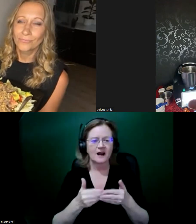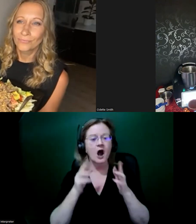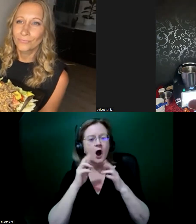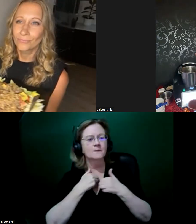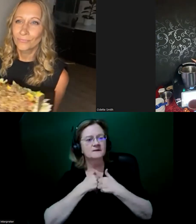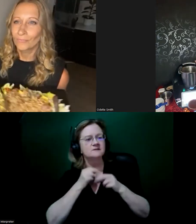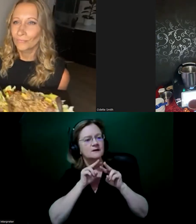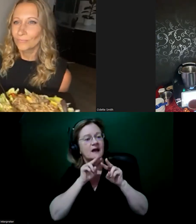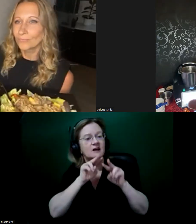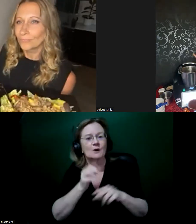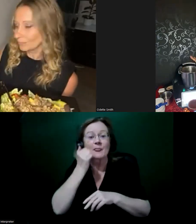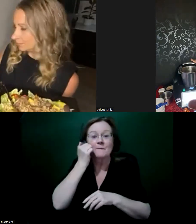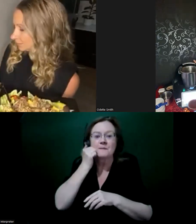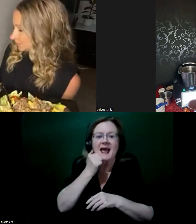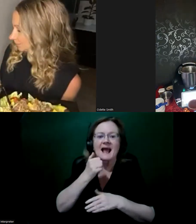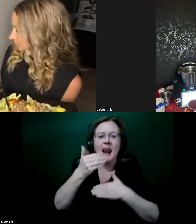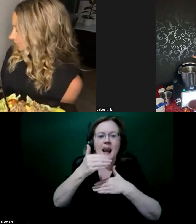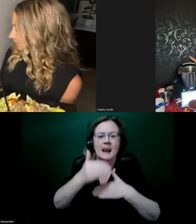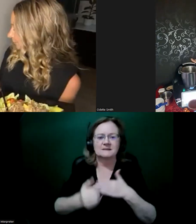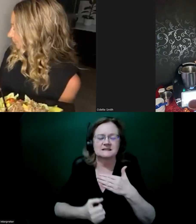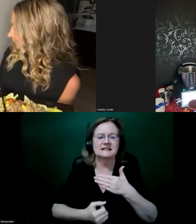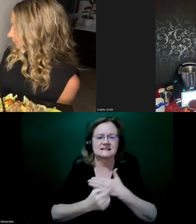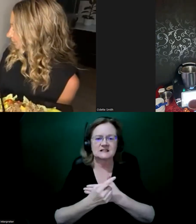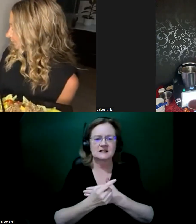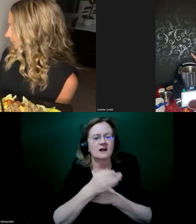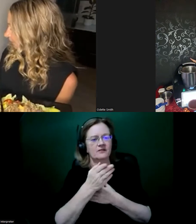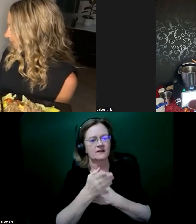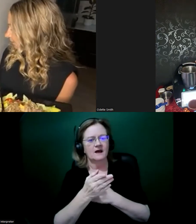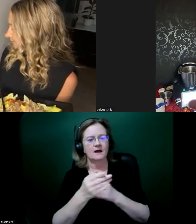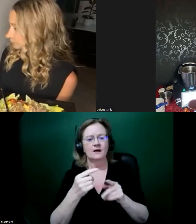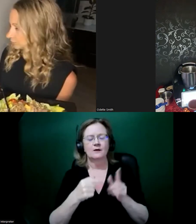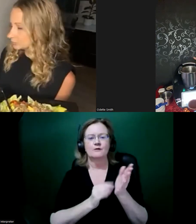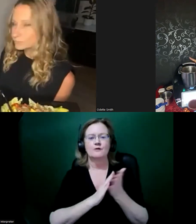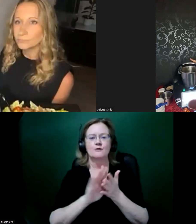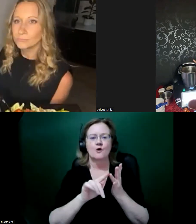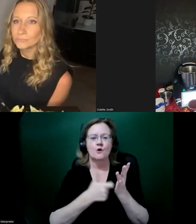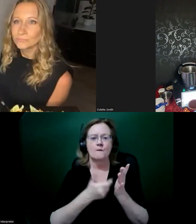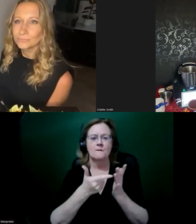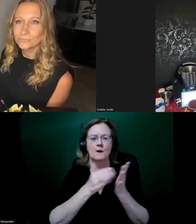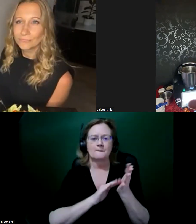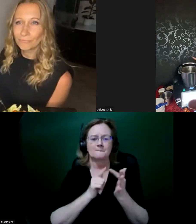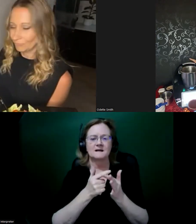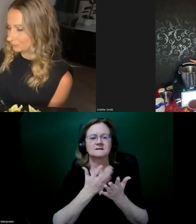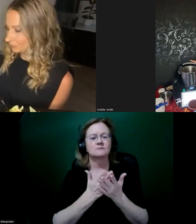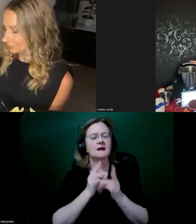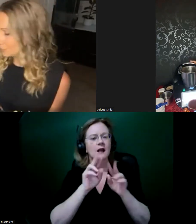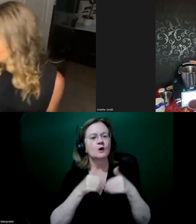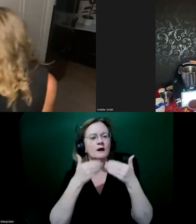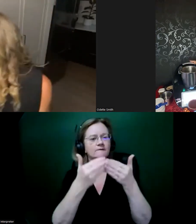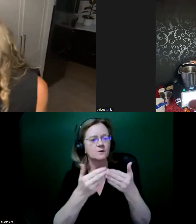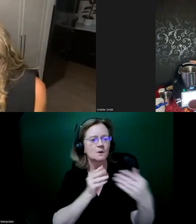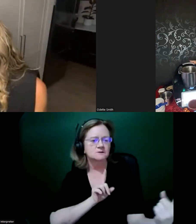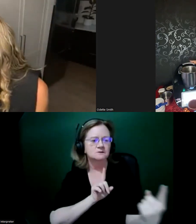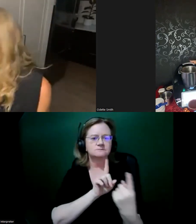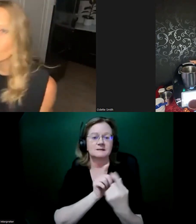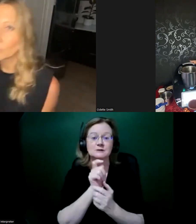Limited Edition Thermomix, and we are really looking forward to seeing you very, very soon. Please reach out to your consultant